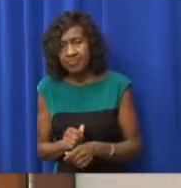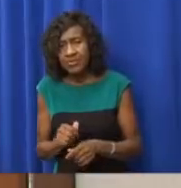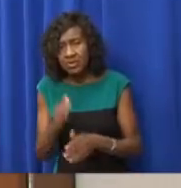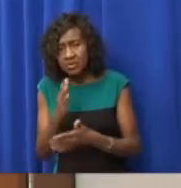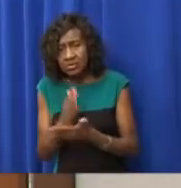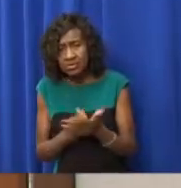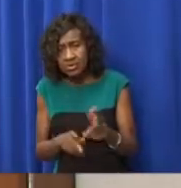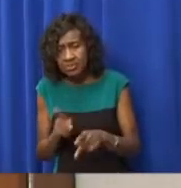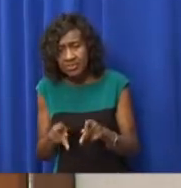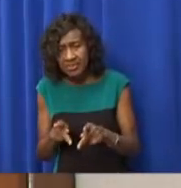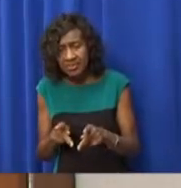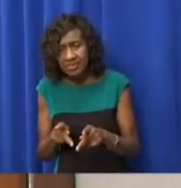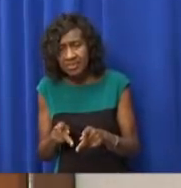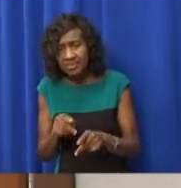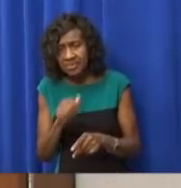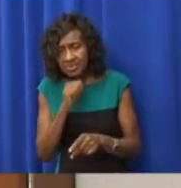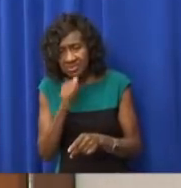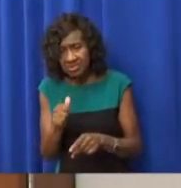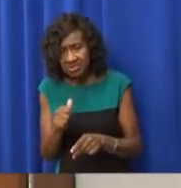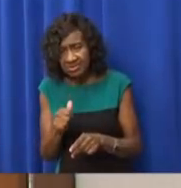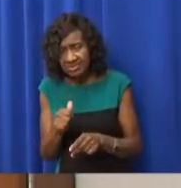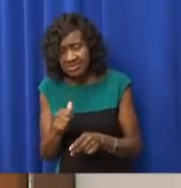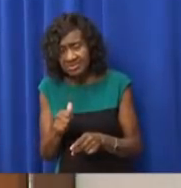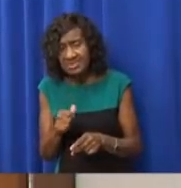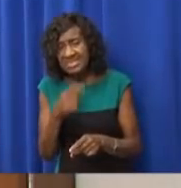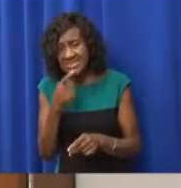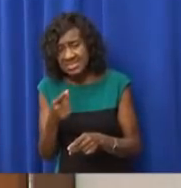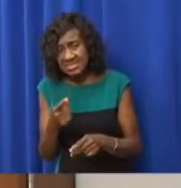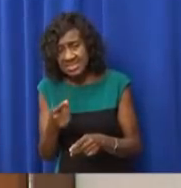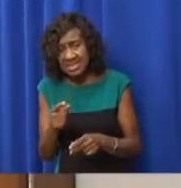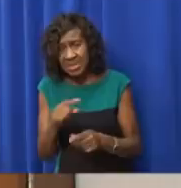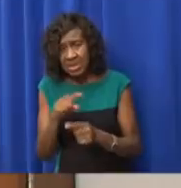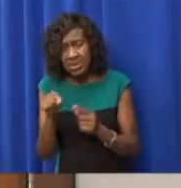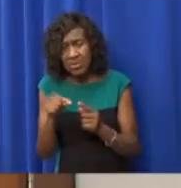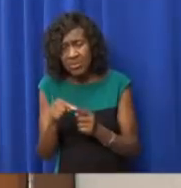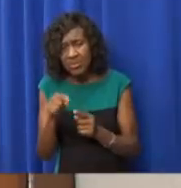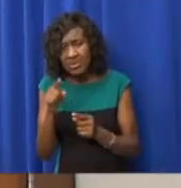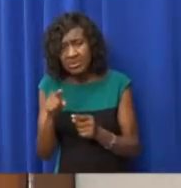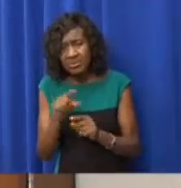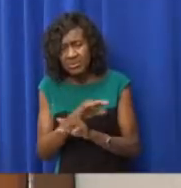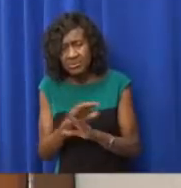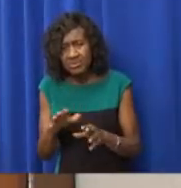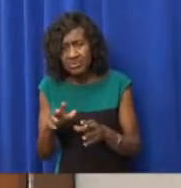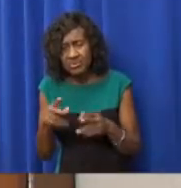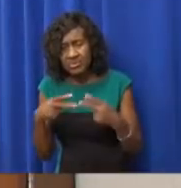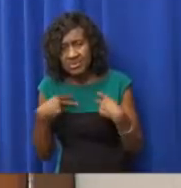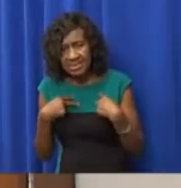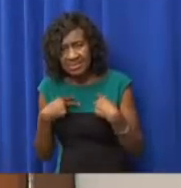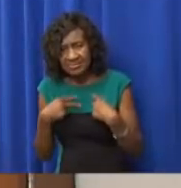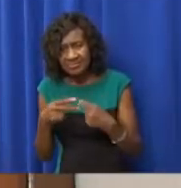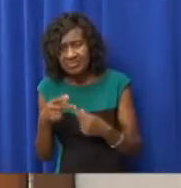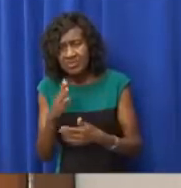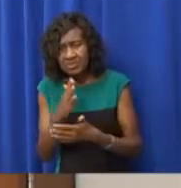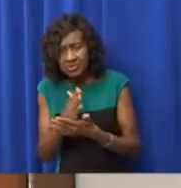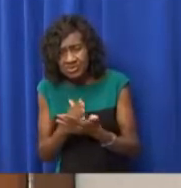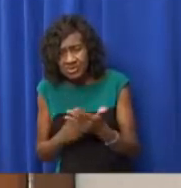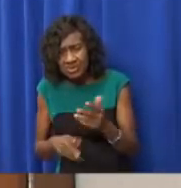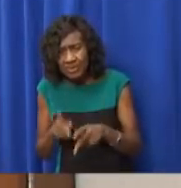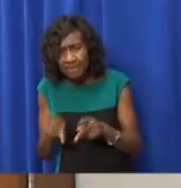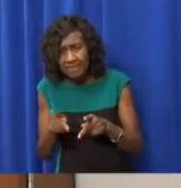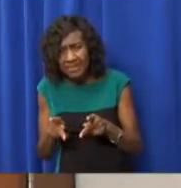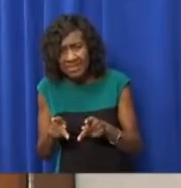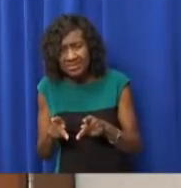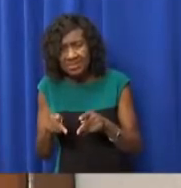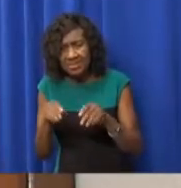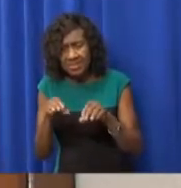some people may not be infectious when their count is relatively high, there are also some people who you can